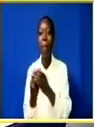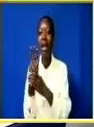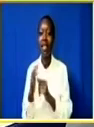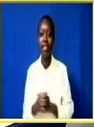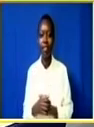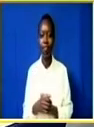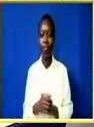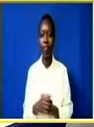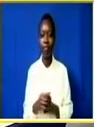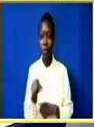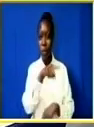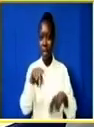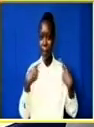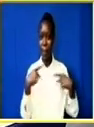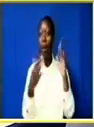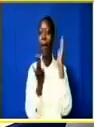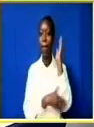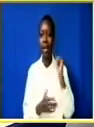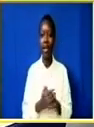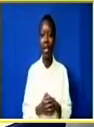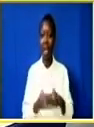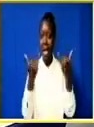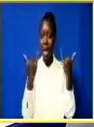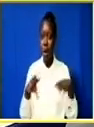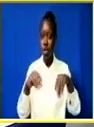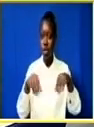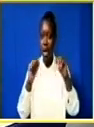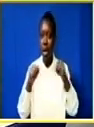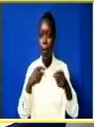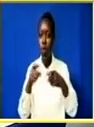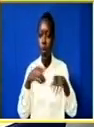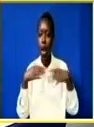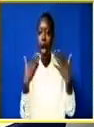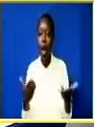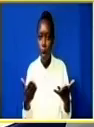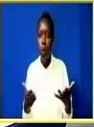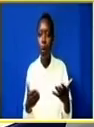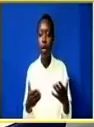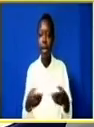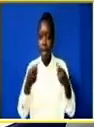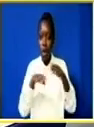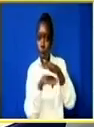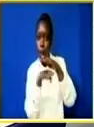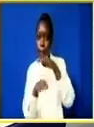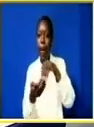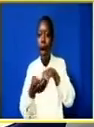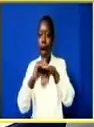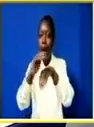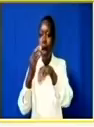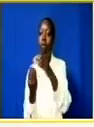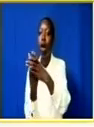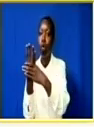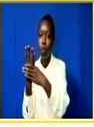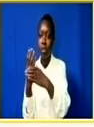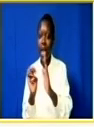splash. Mm. So we have said it can be controlled by planting ground cover crops. And these ground cover crops, mm-hmm, we